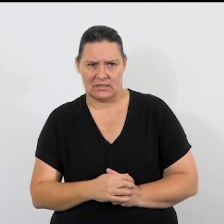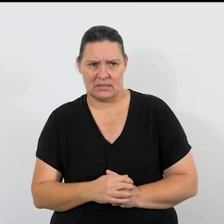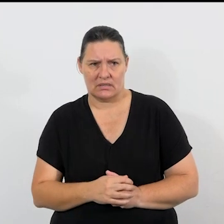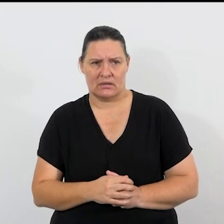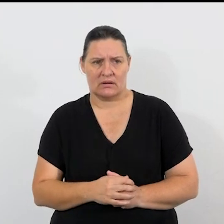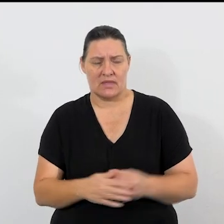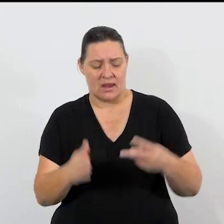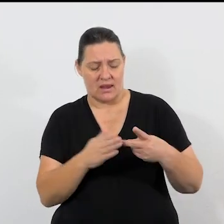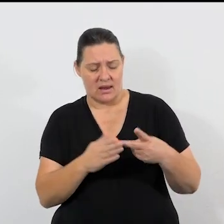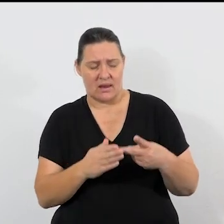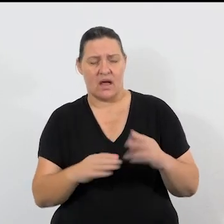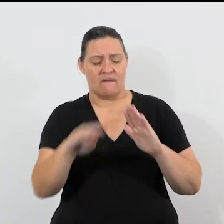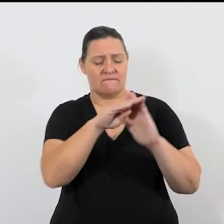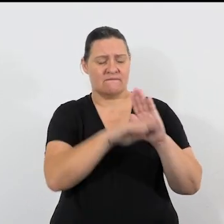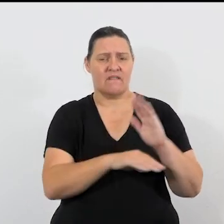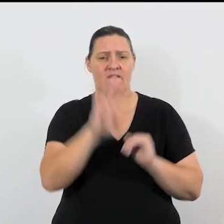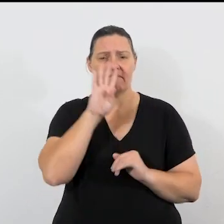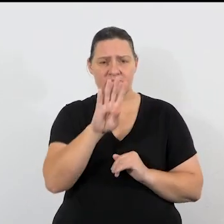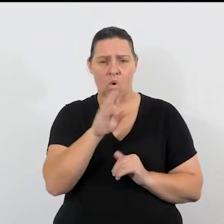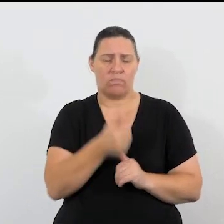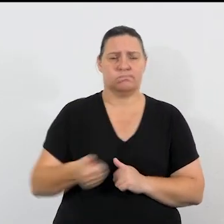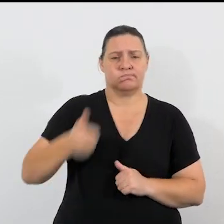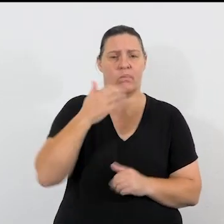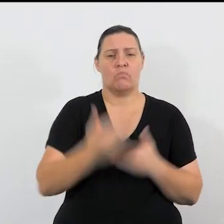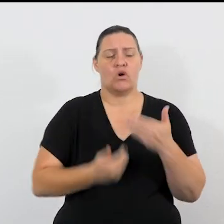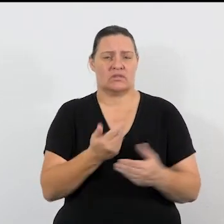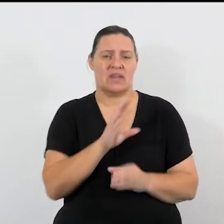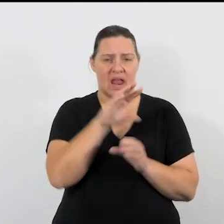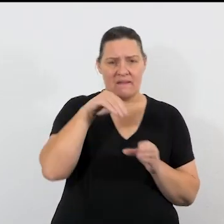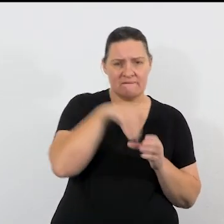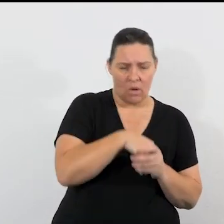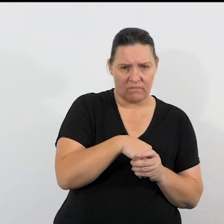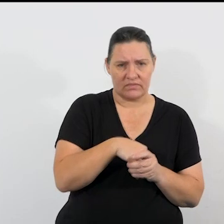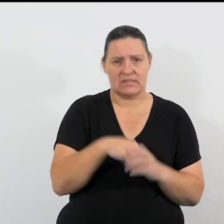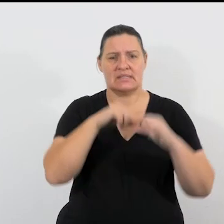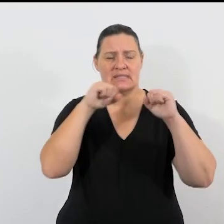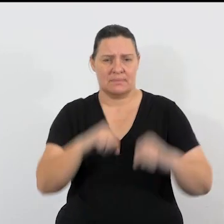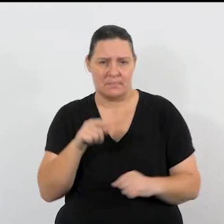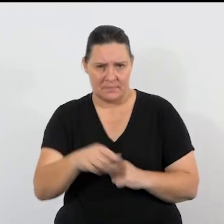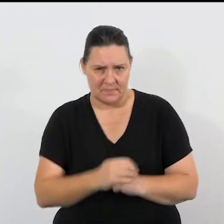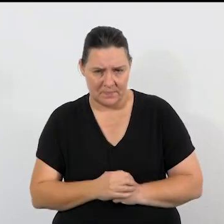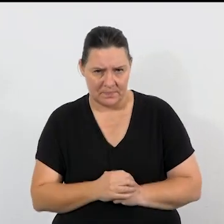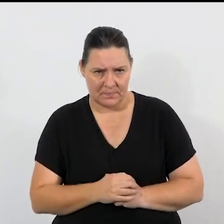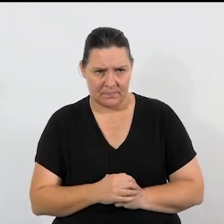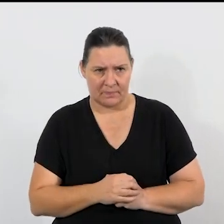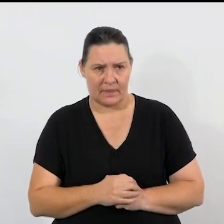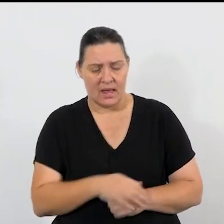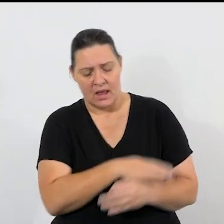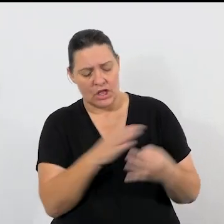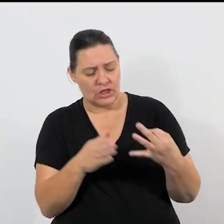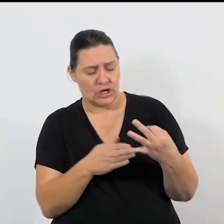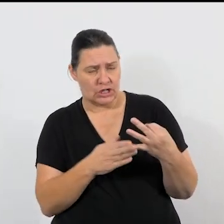List 4 main processes involved in the digestive system. That's our second